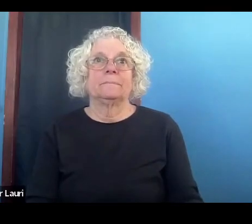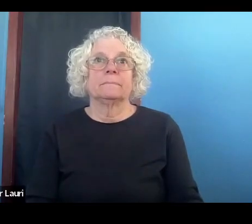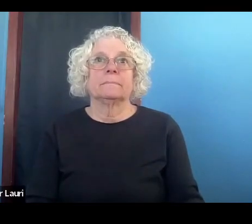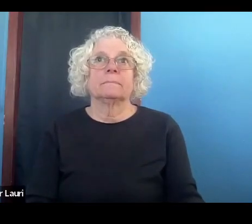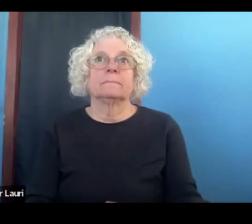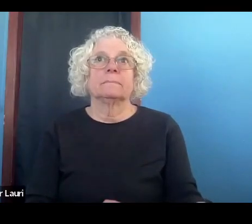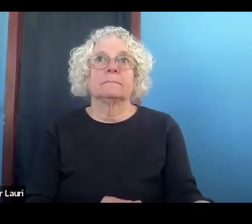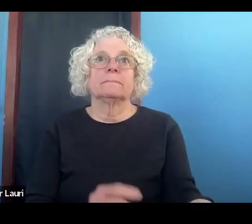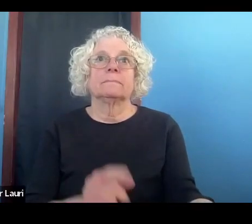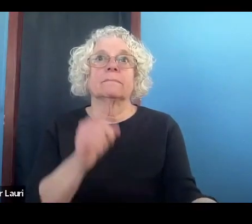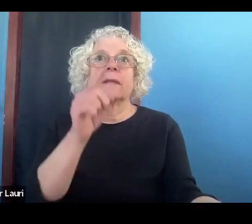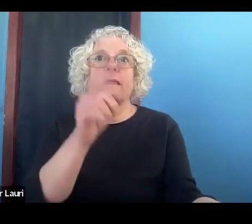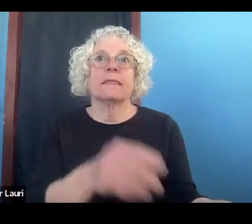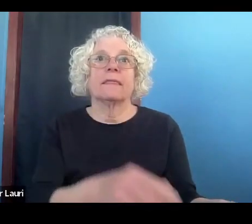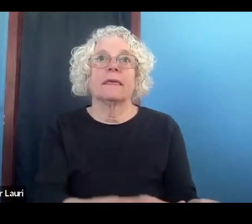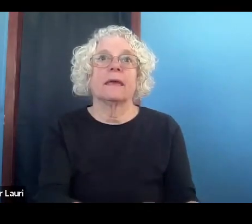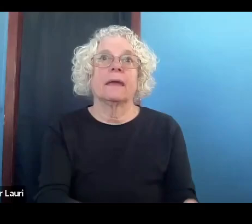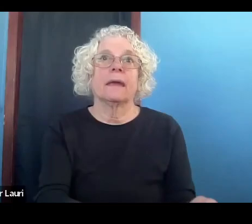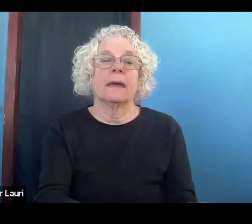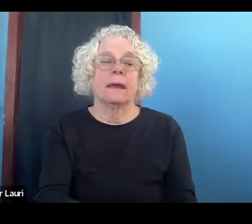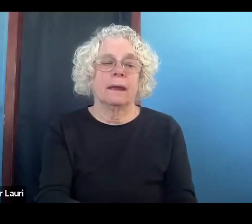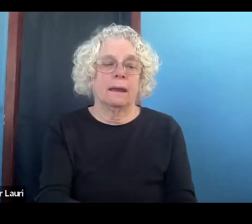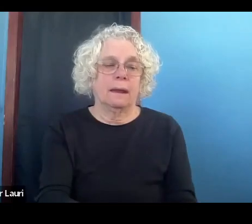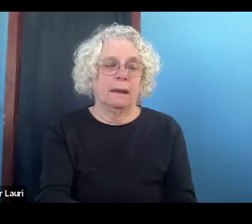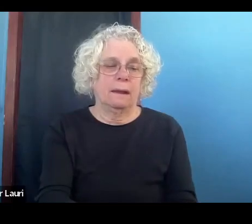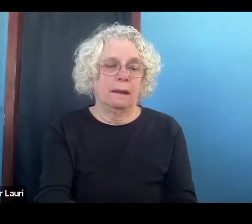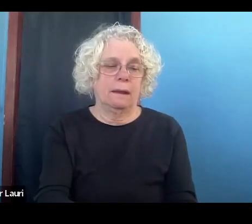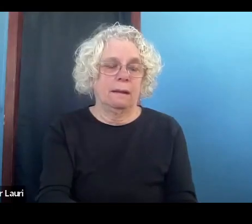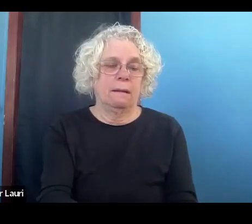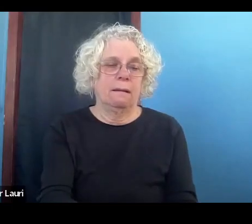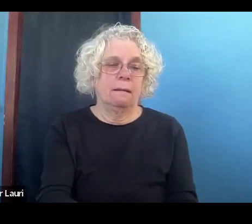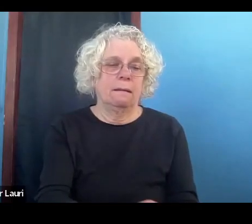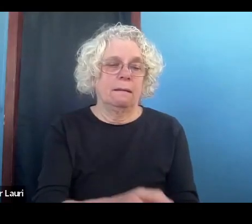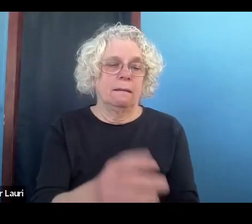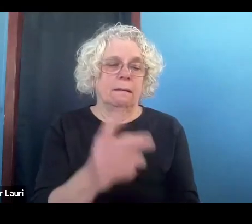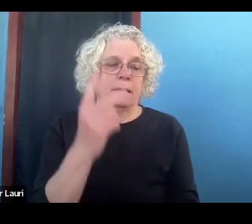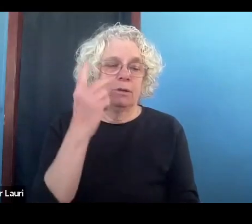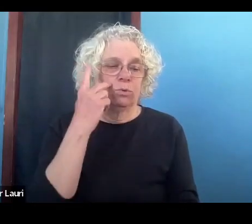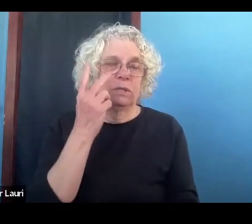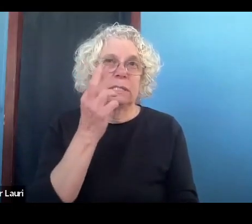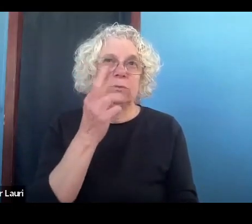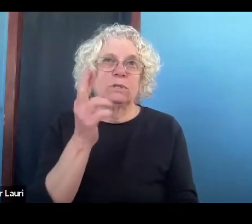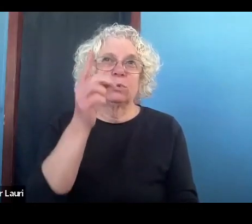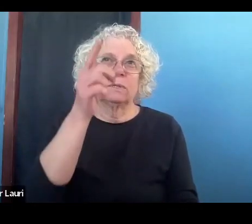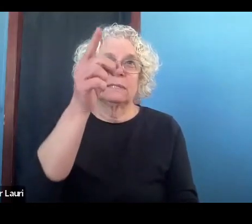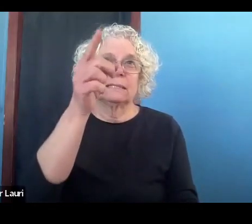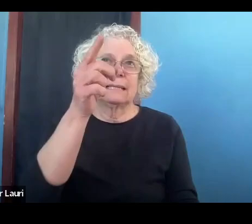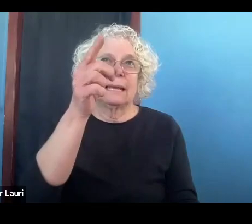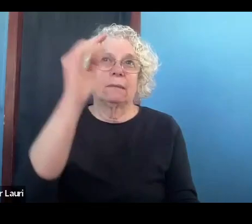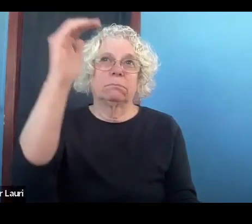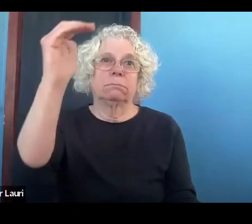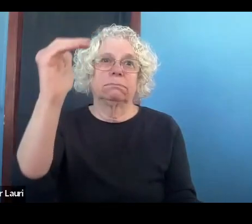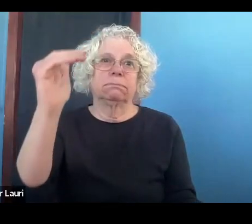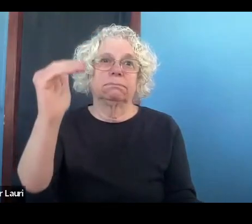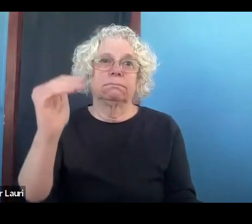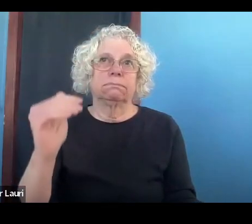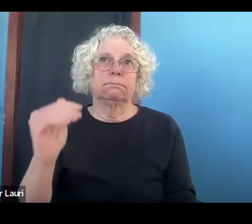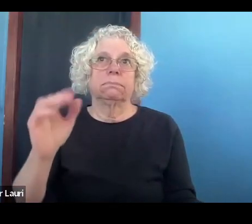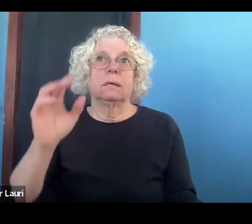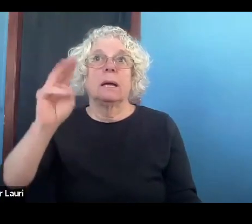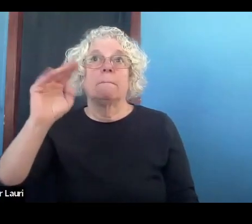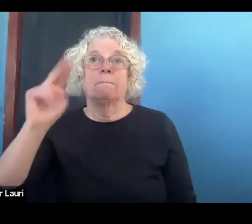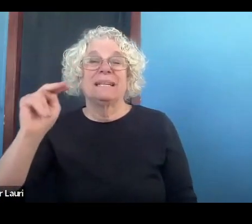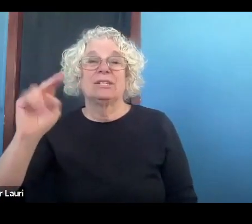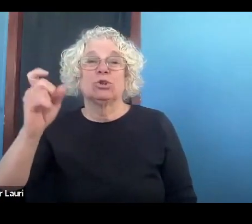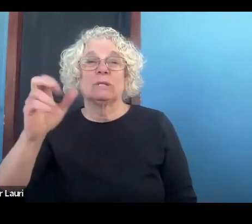So these are some resources for helping older Minnesotans, right? So there is the Minnesota Senior